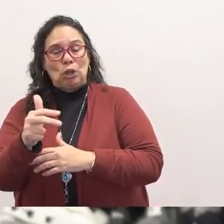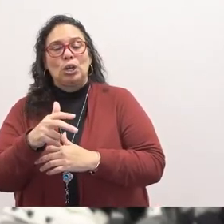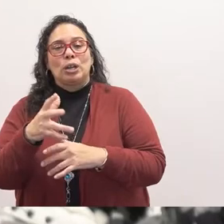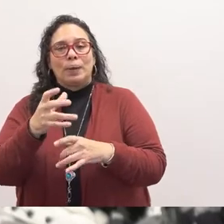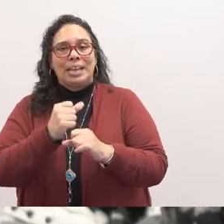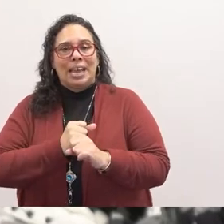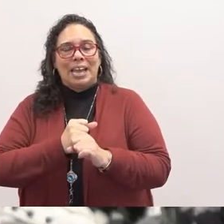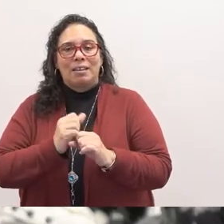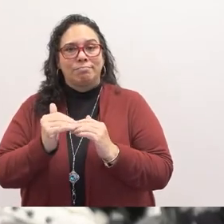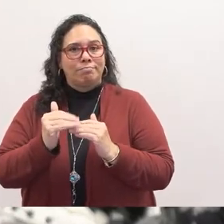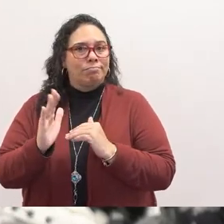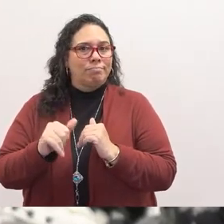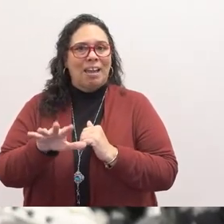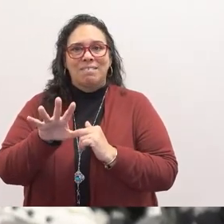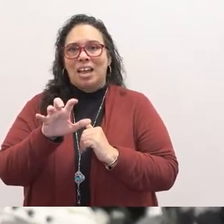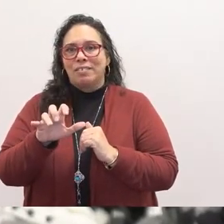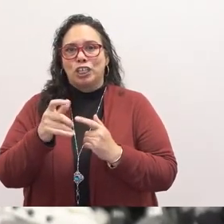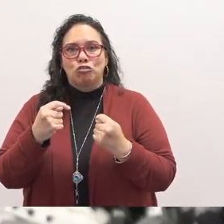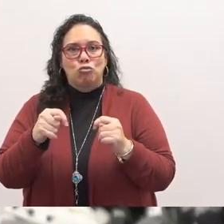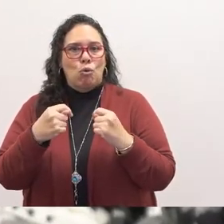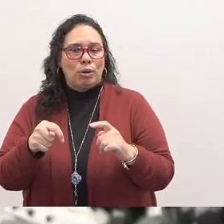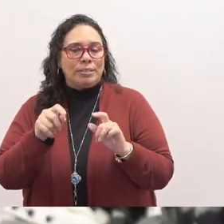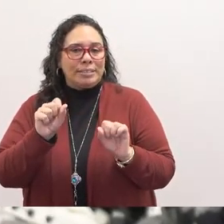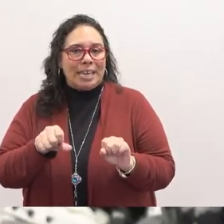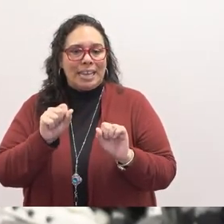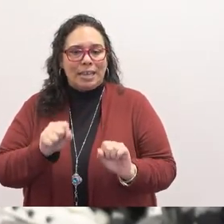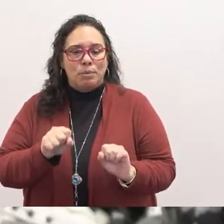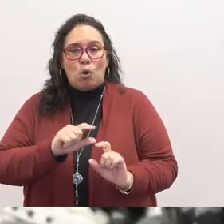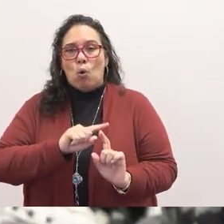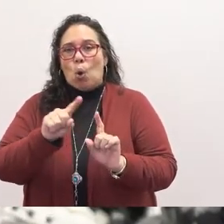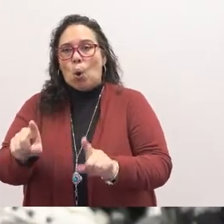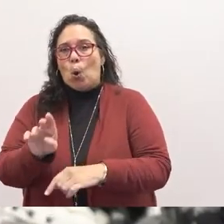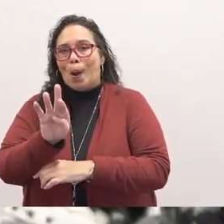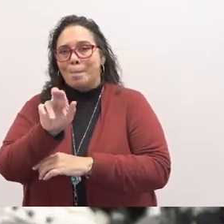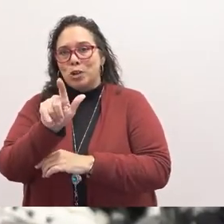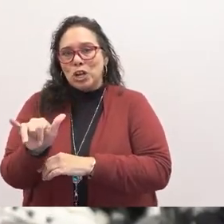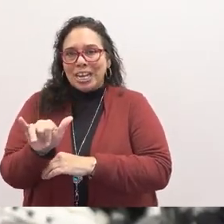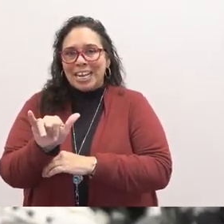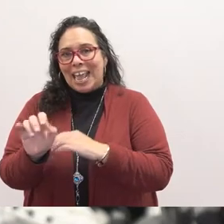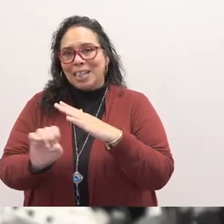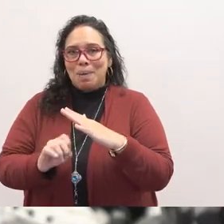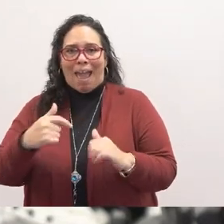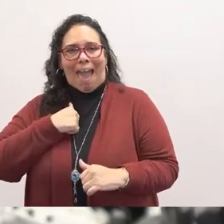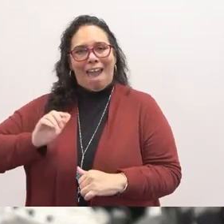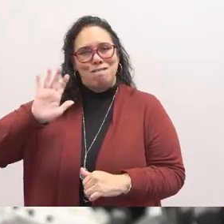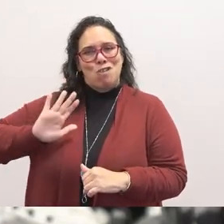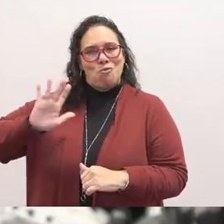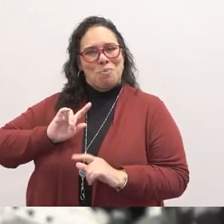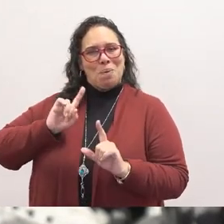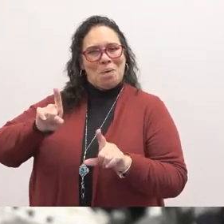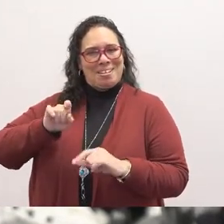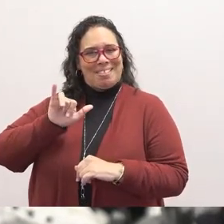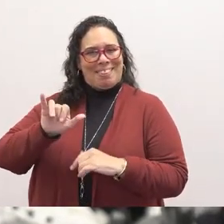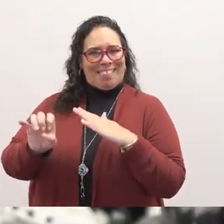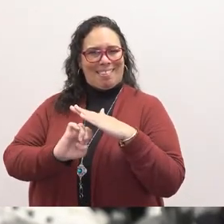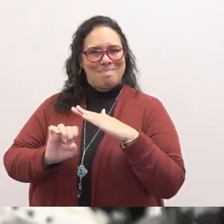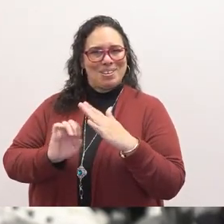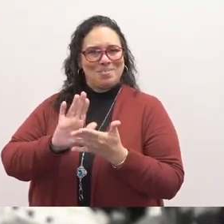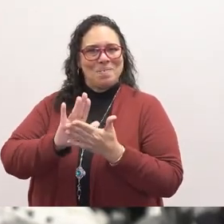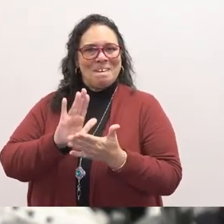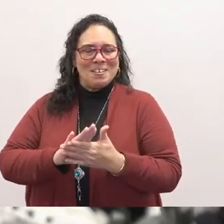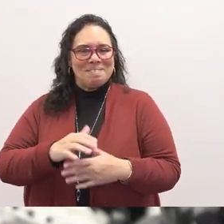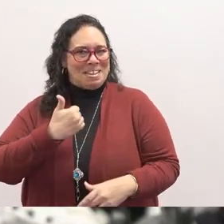obtained over 500 toys, and we were able to go to Burney Elementary. I'm a former Burney B myself, and I was able